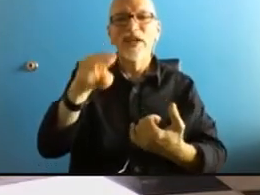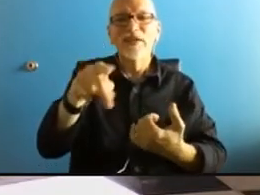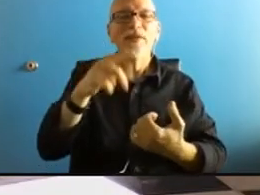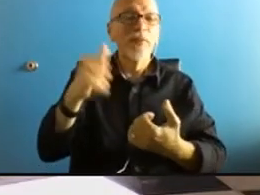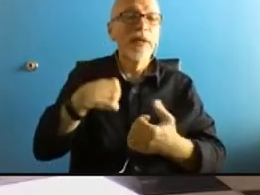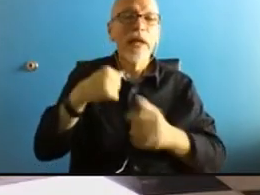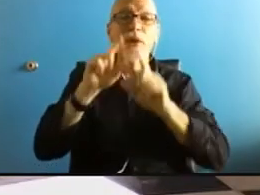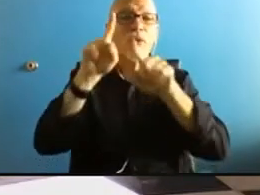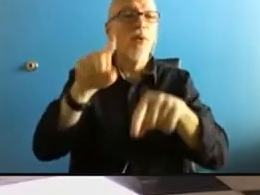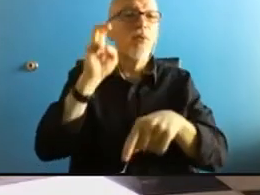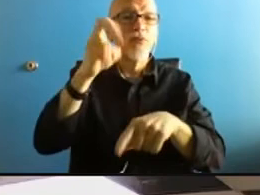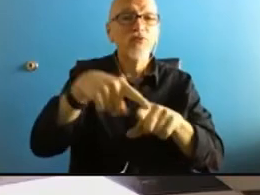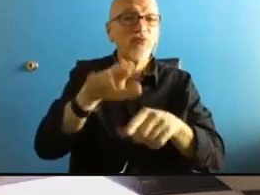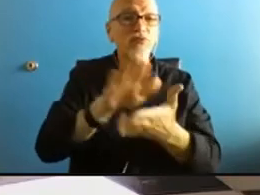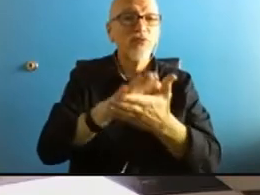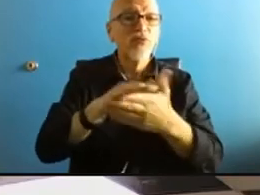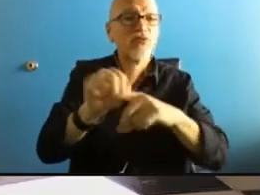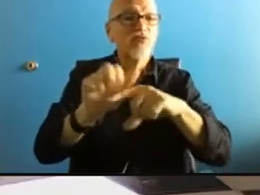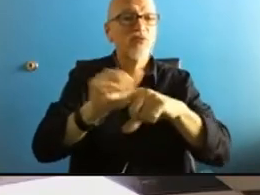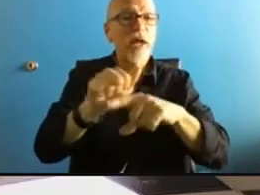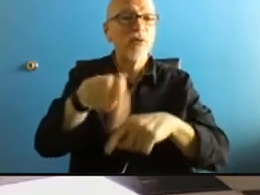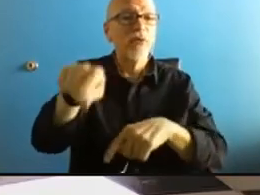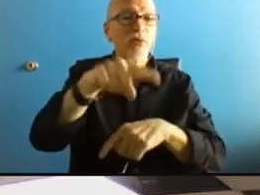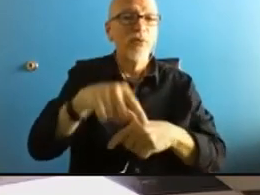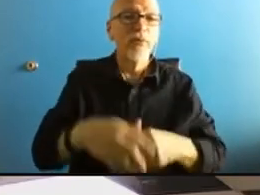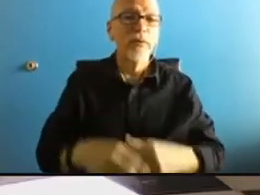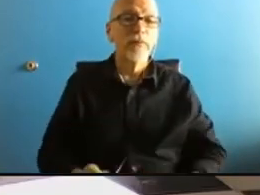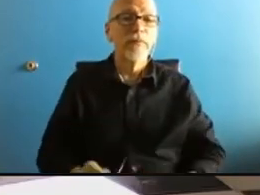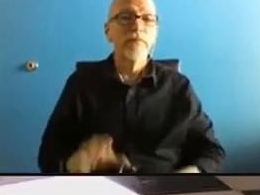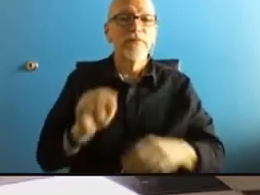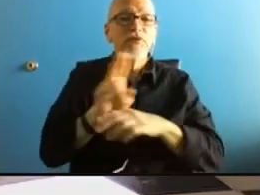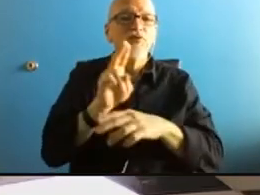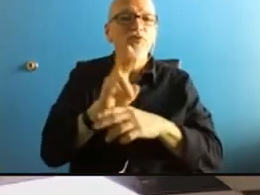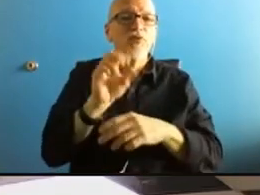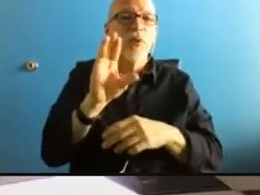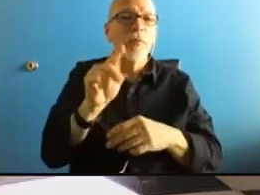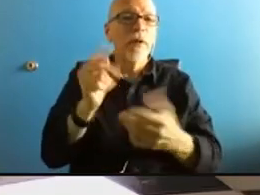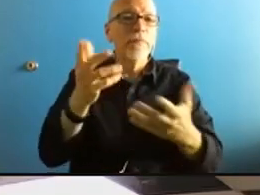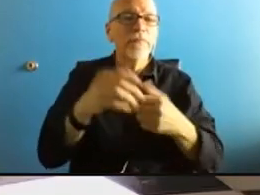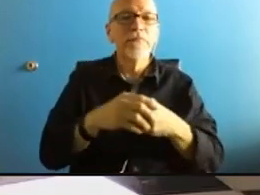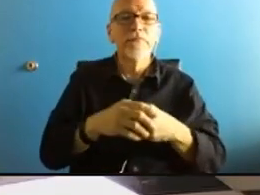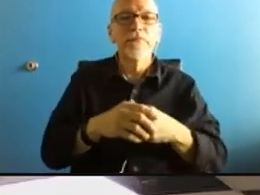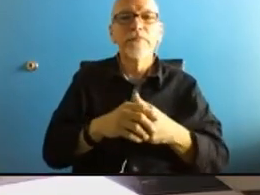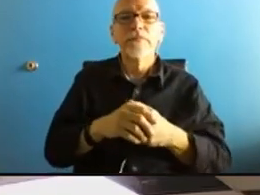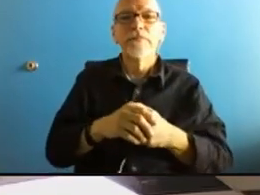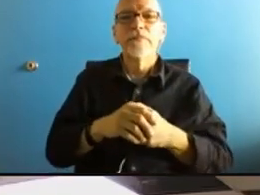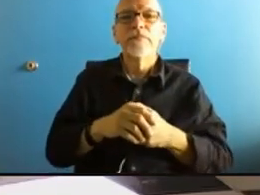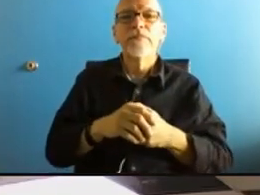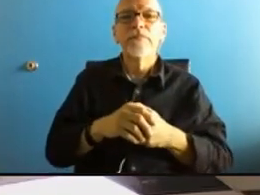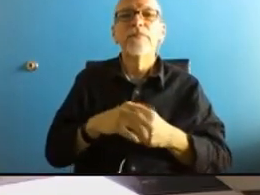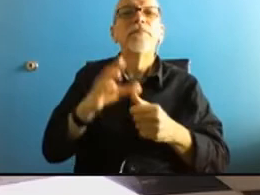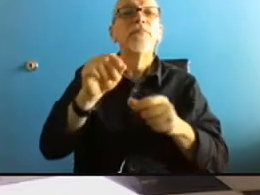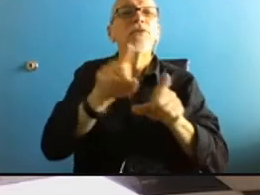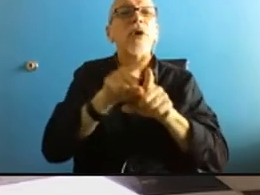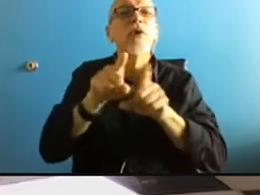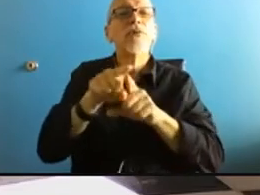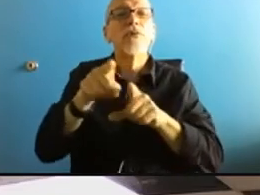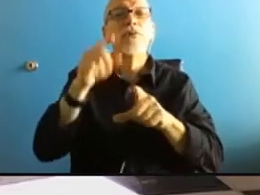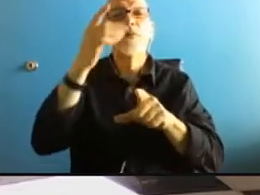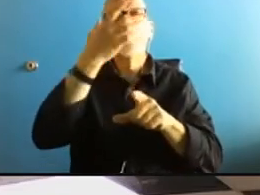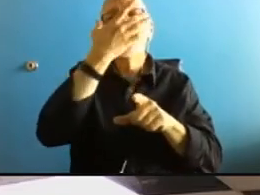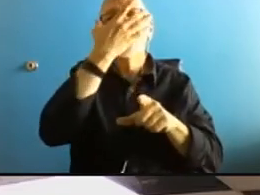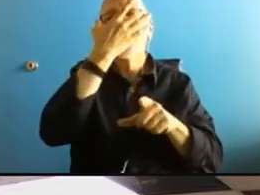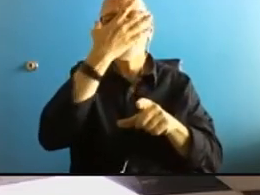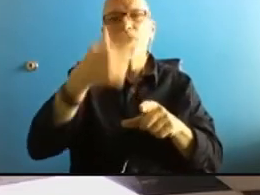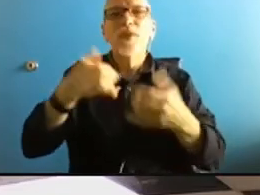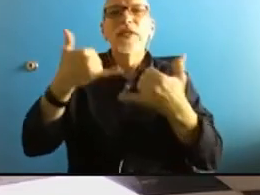travel to your school to help train you in using the robots. Yeah. That's wonderful. And also, we are still working on